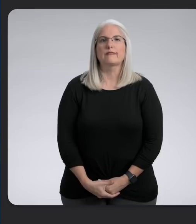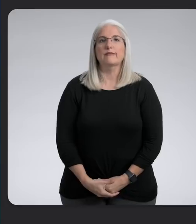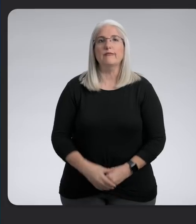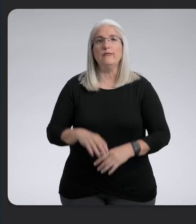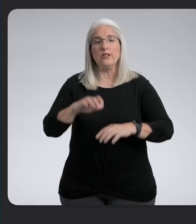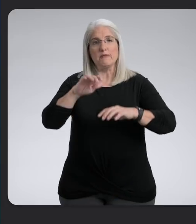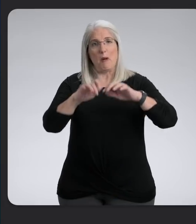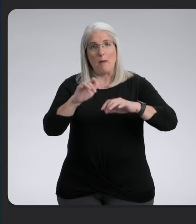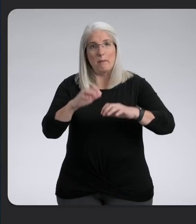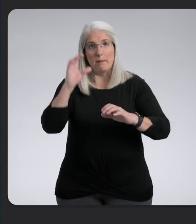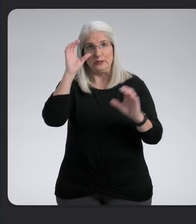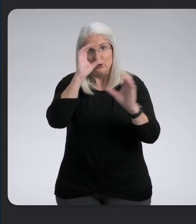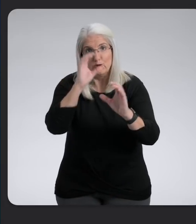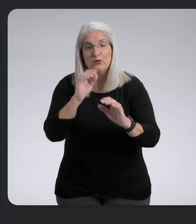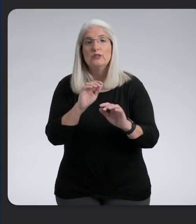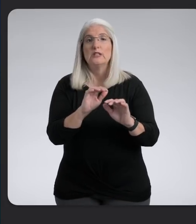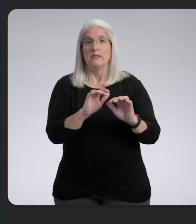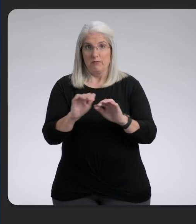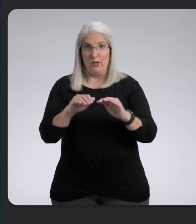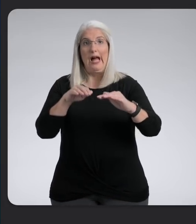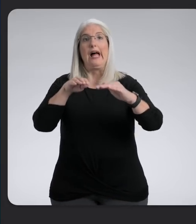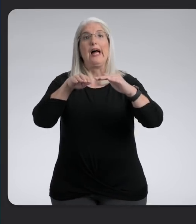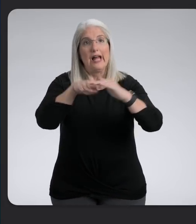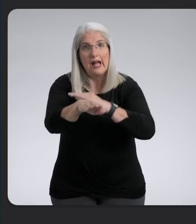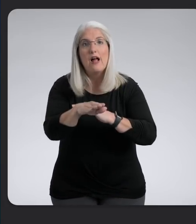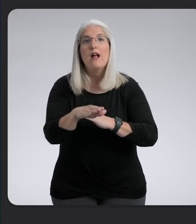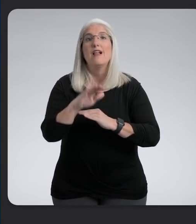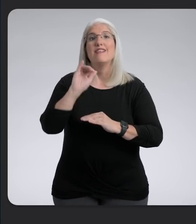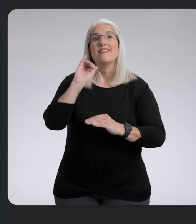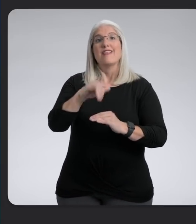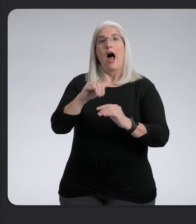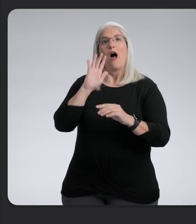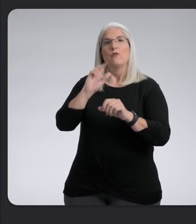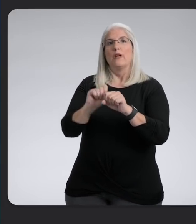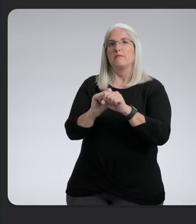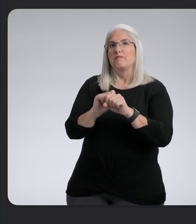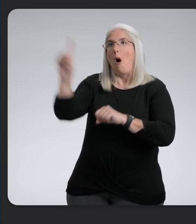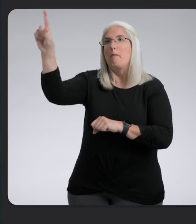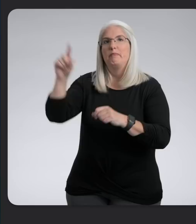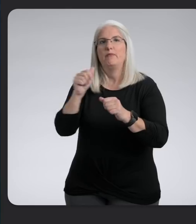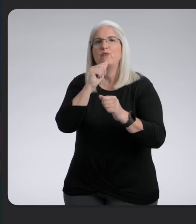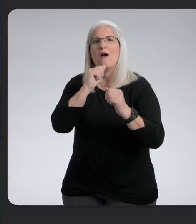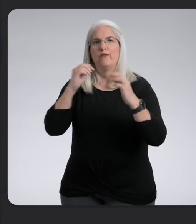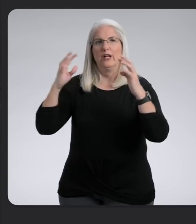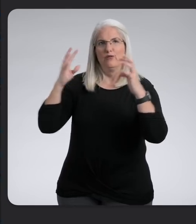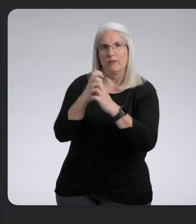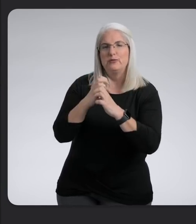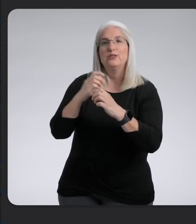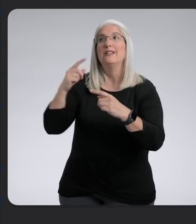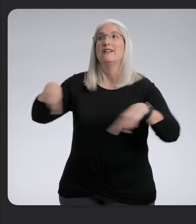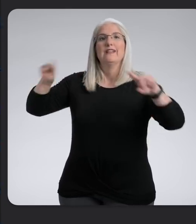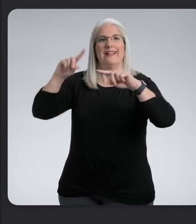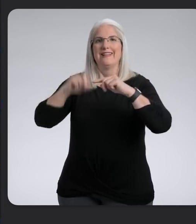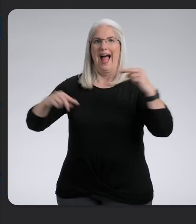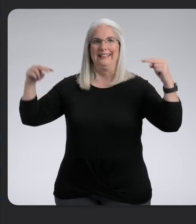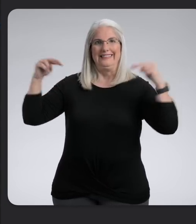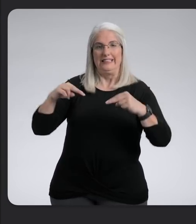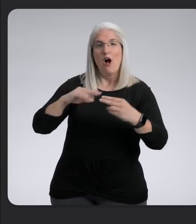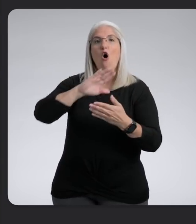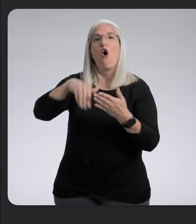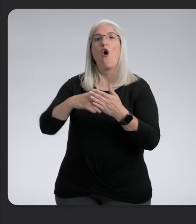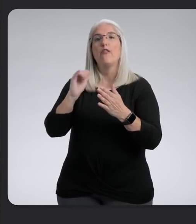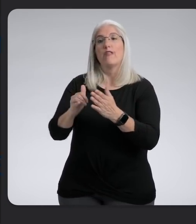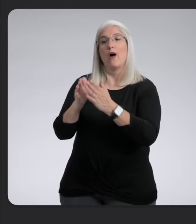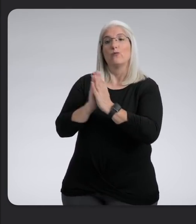It ensures that the traffic leaving your device is encrypted, so no one can intercept and read it. Then all of your requests are sent